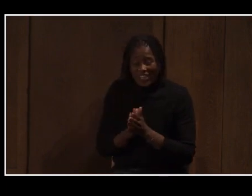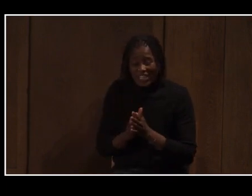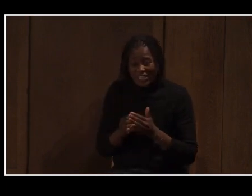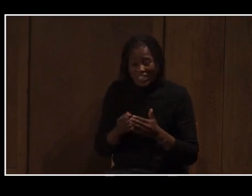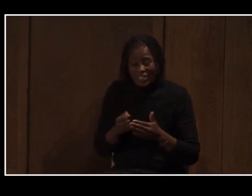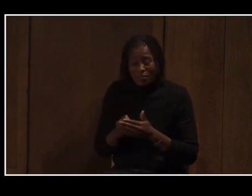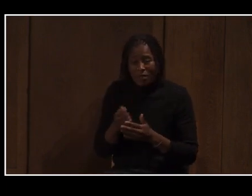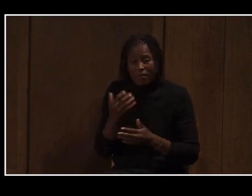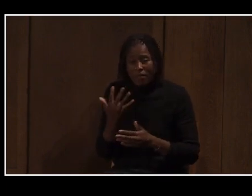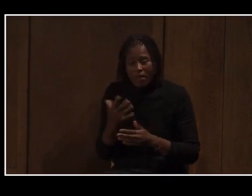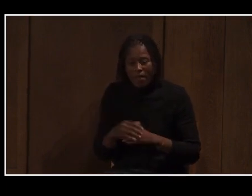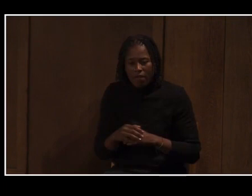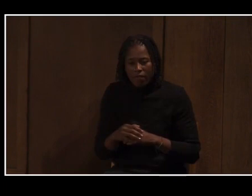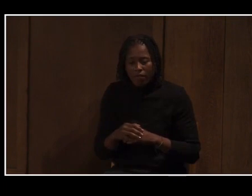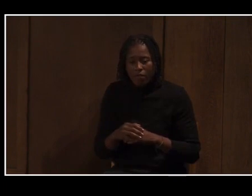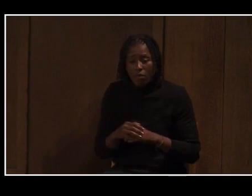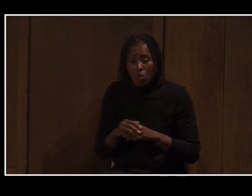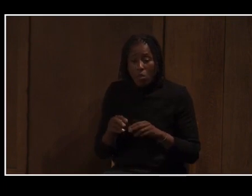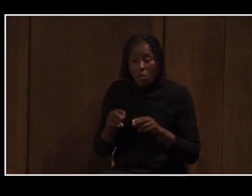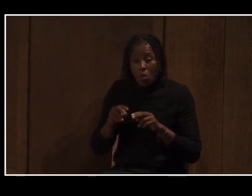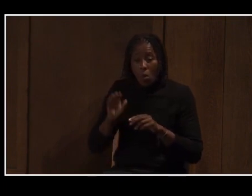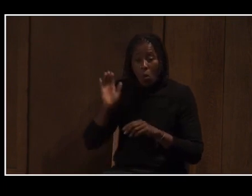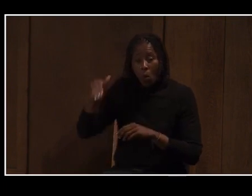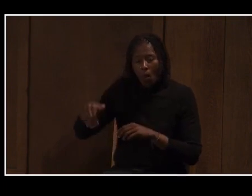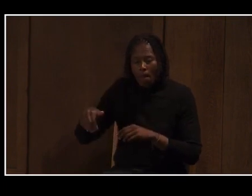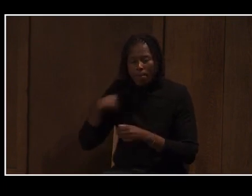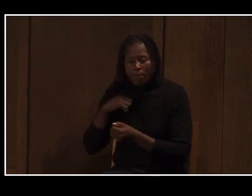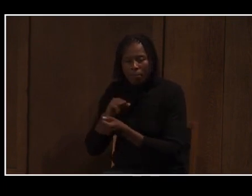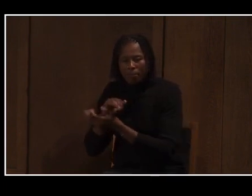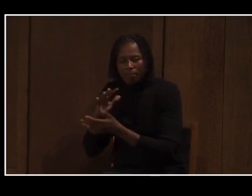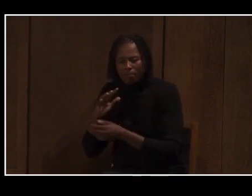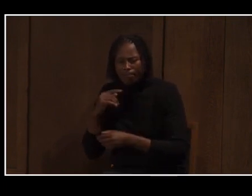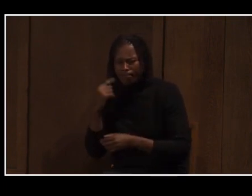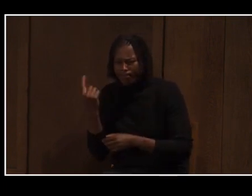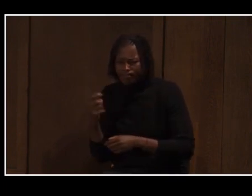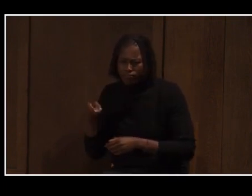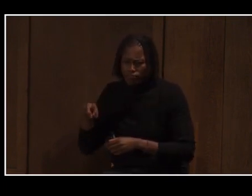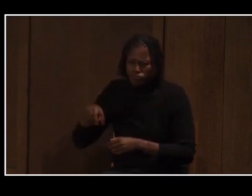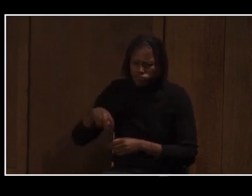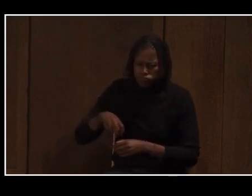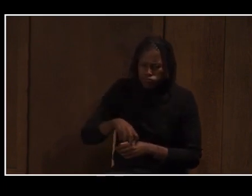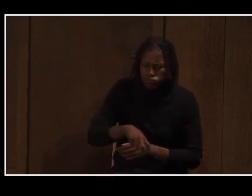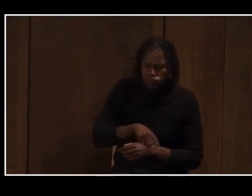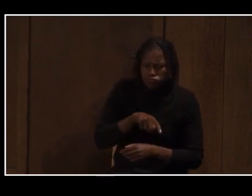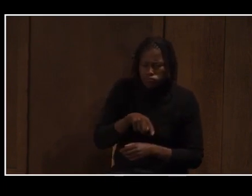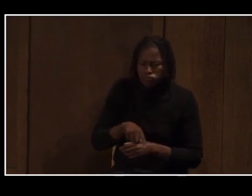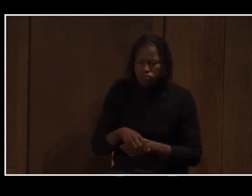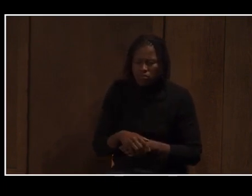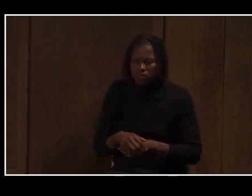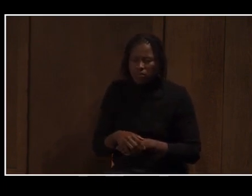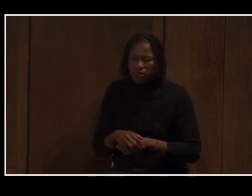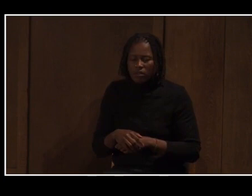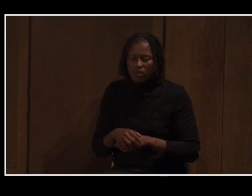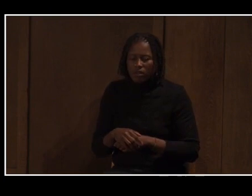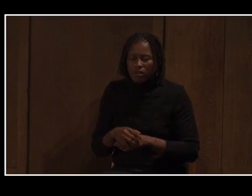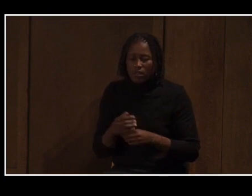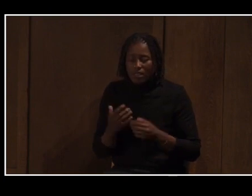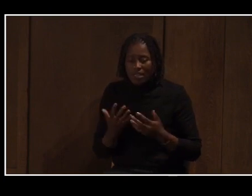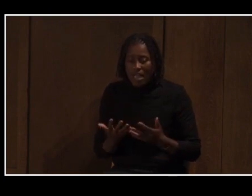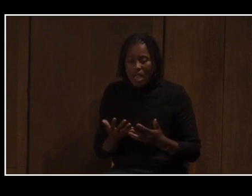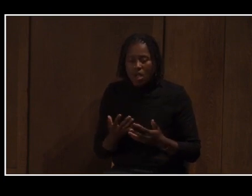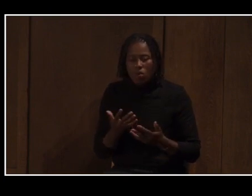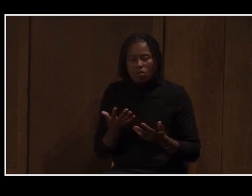used to be free. Spiraling downstairs into a balloon-like bag of a heart. Now it's just time to